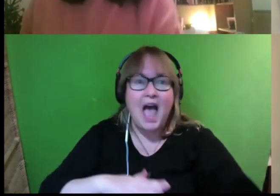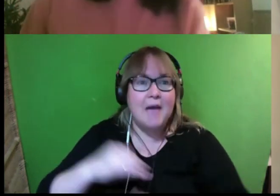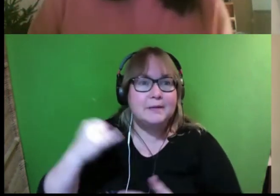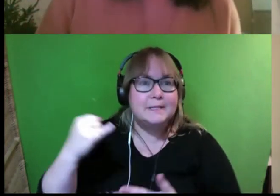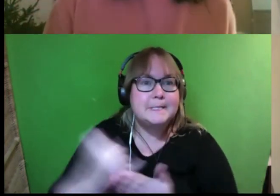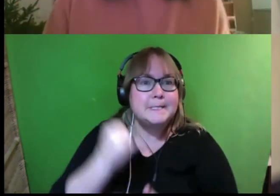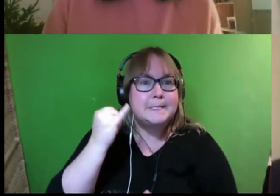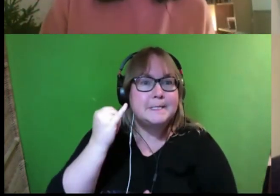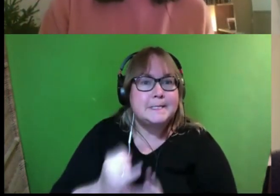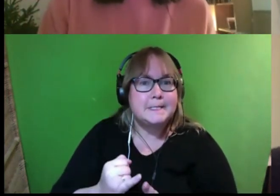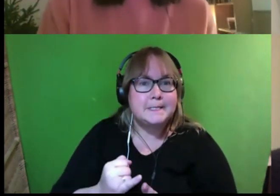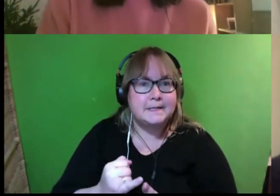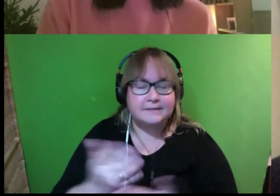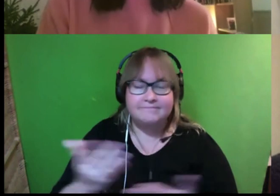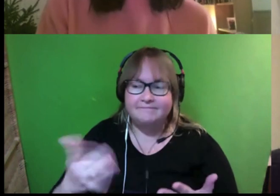But